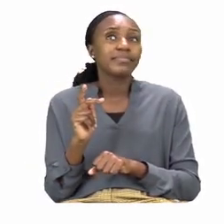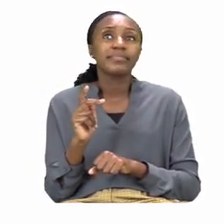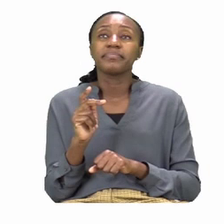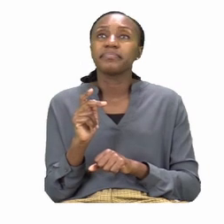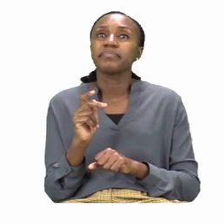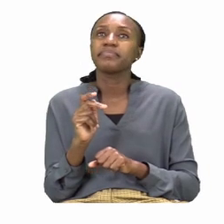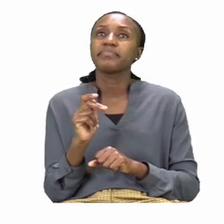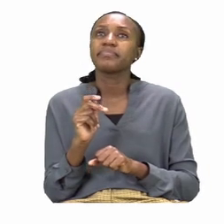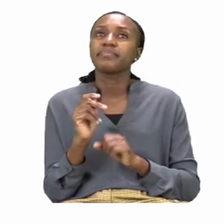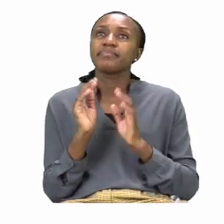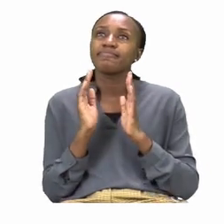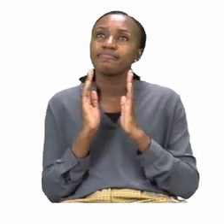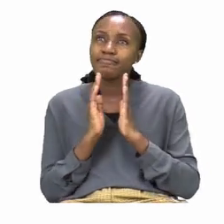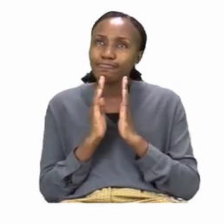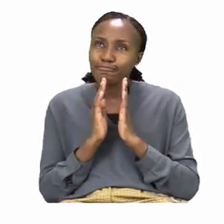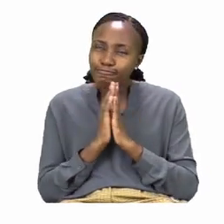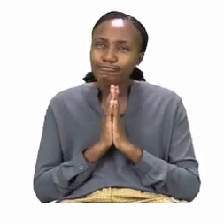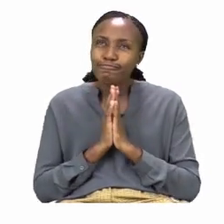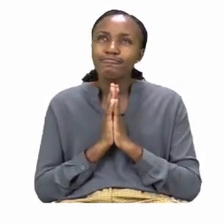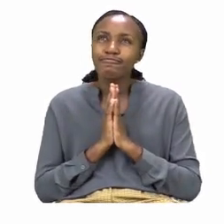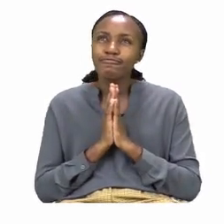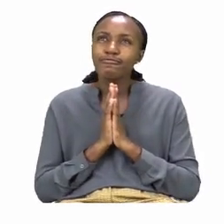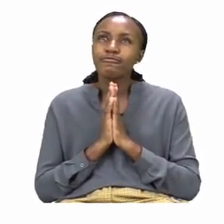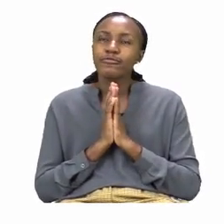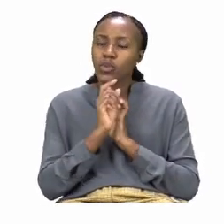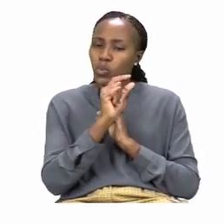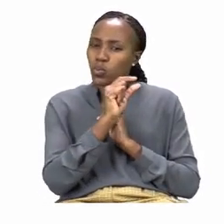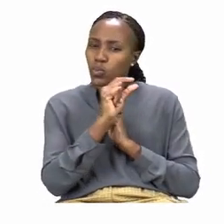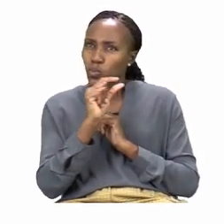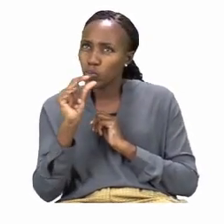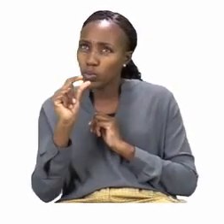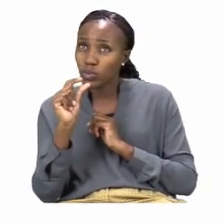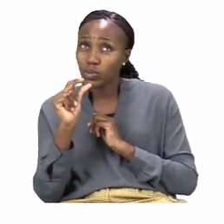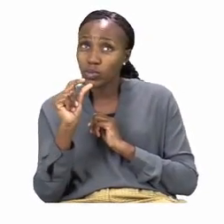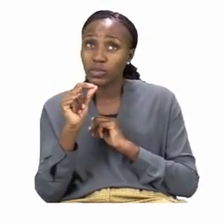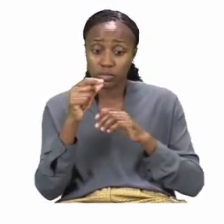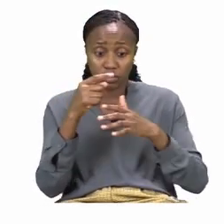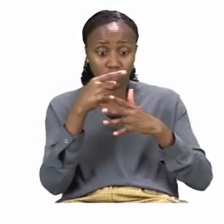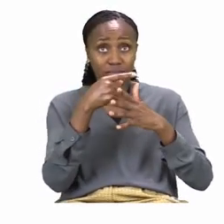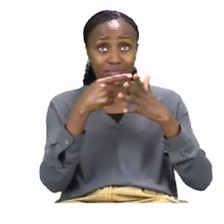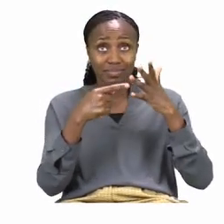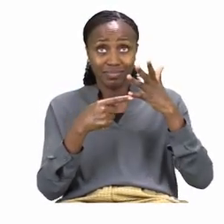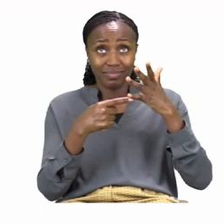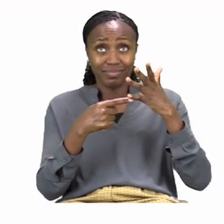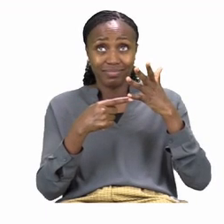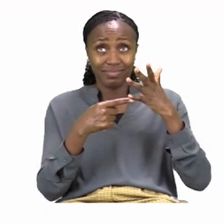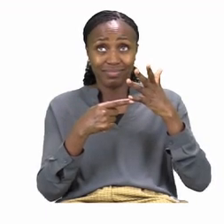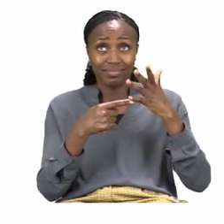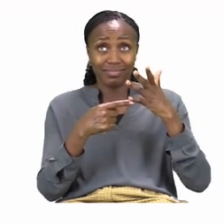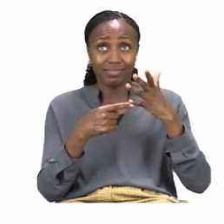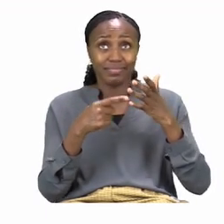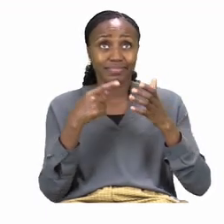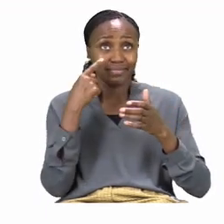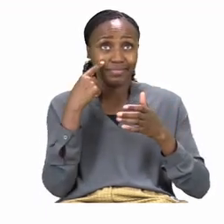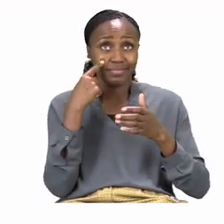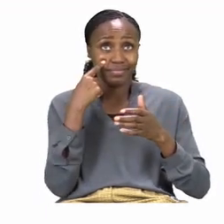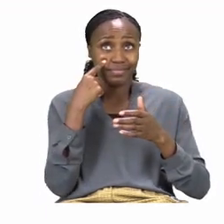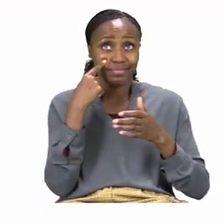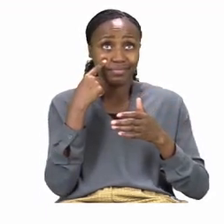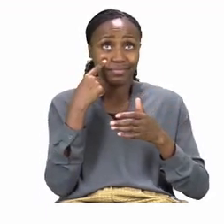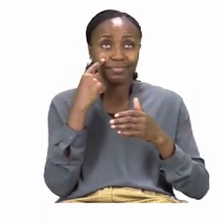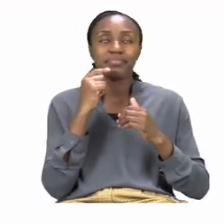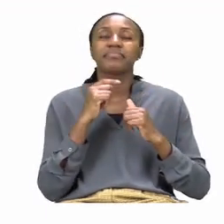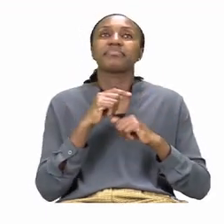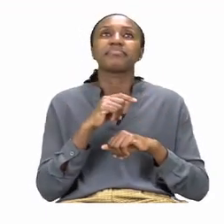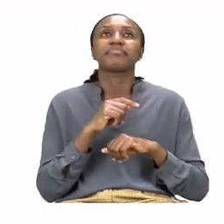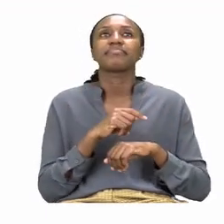girls, your vocabulary words are above, under, float, water, and